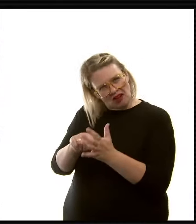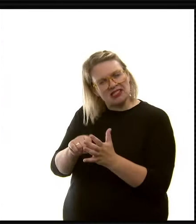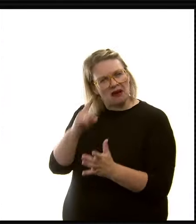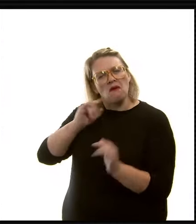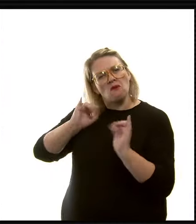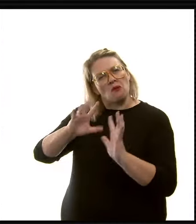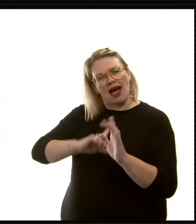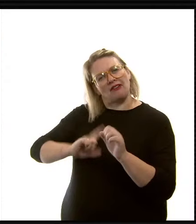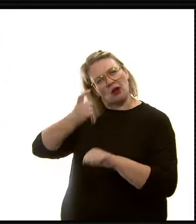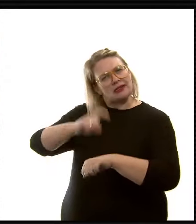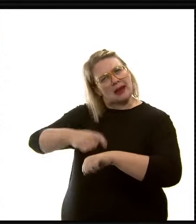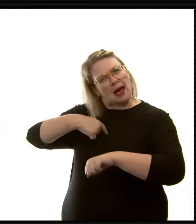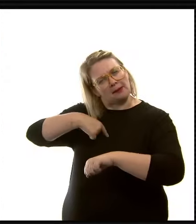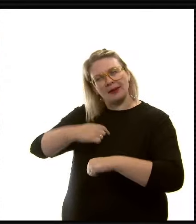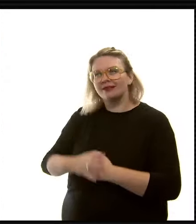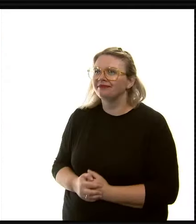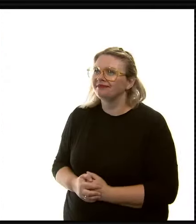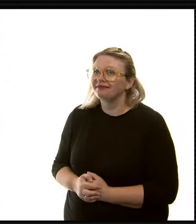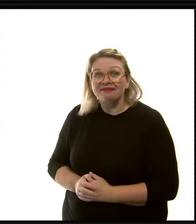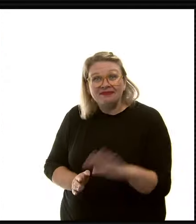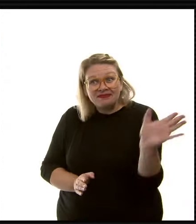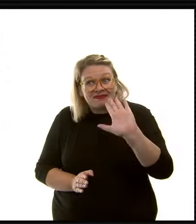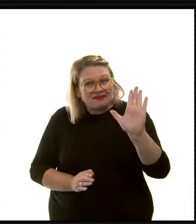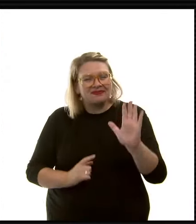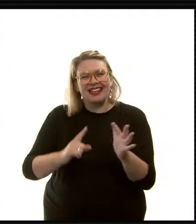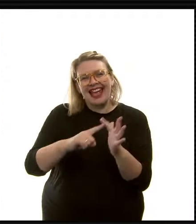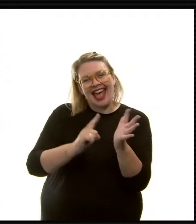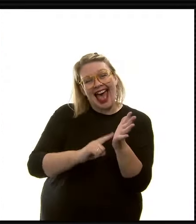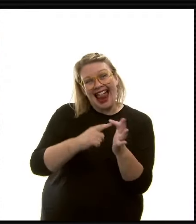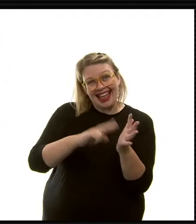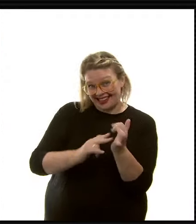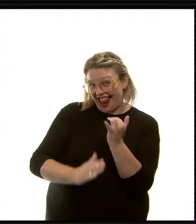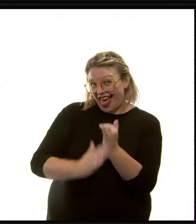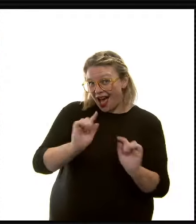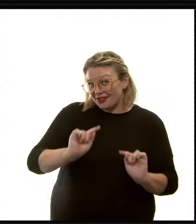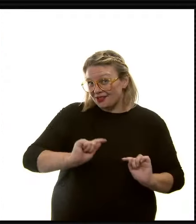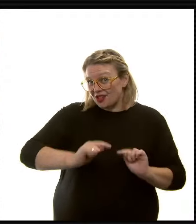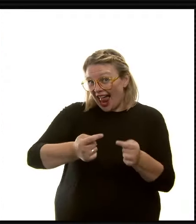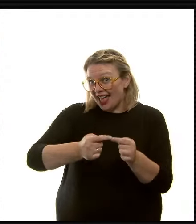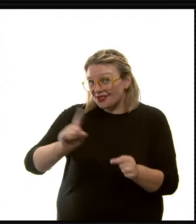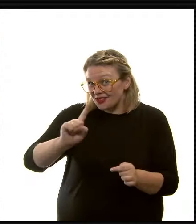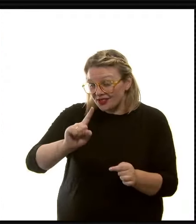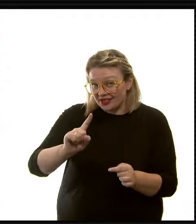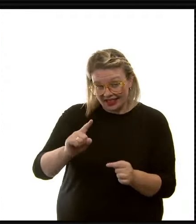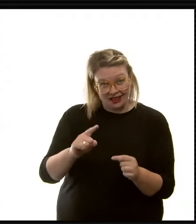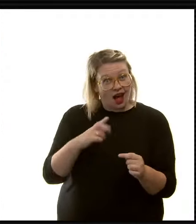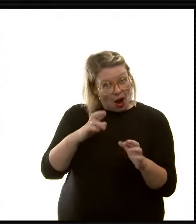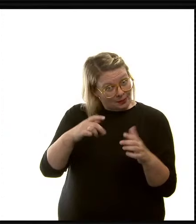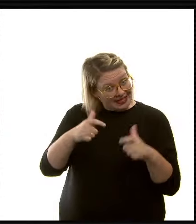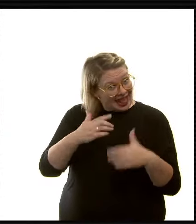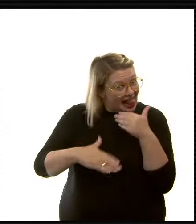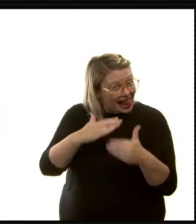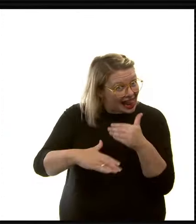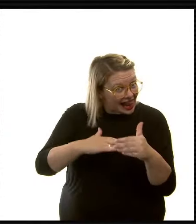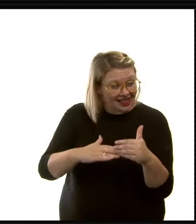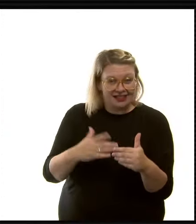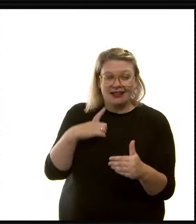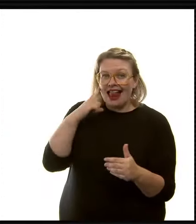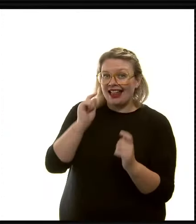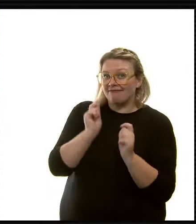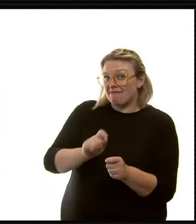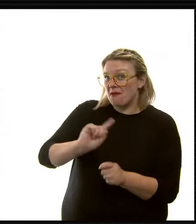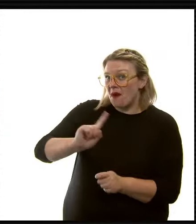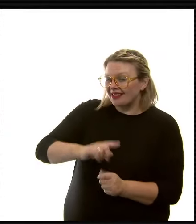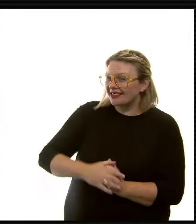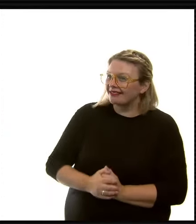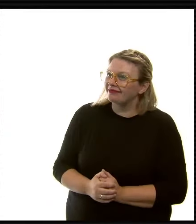try. Hi guys, I'm Ellen and this is the final challenge. If you're still building with us, well done. So let's get building. This time we're